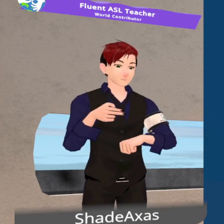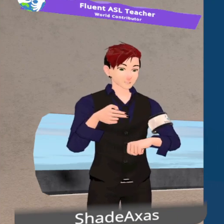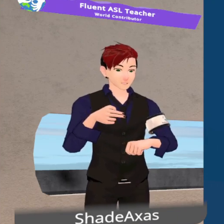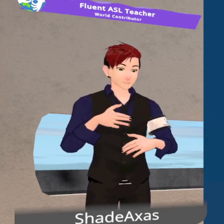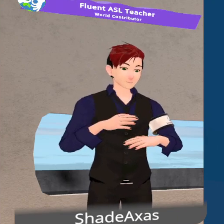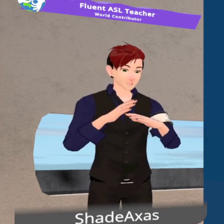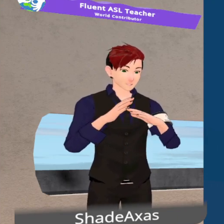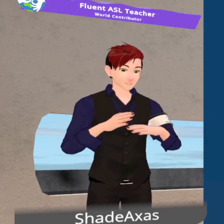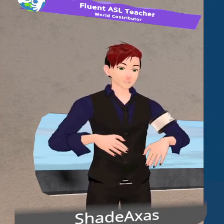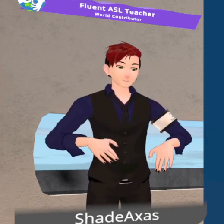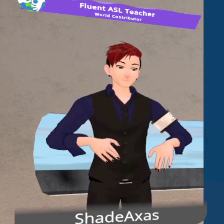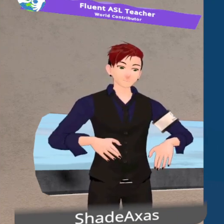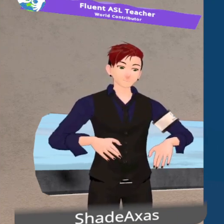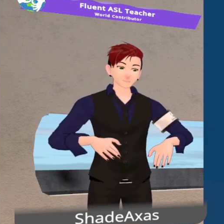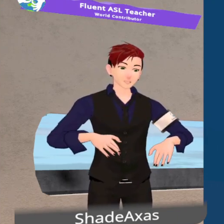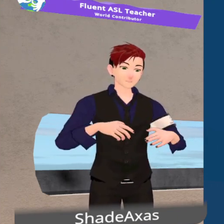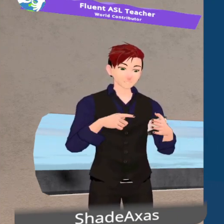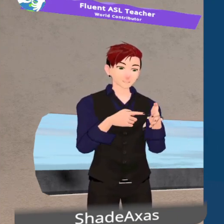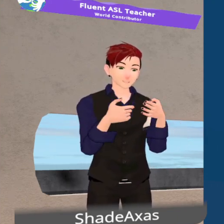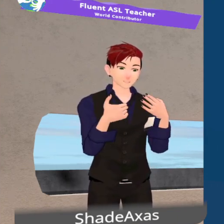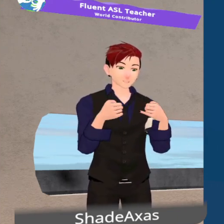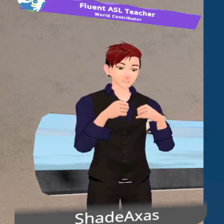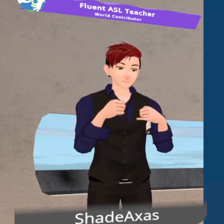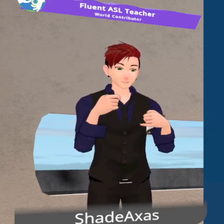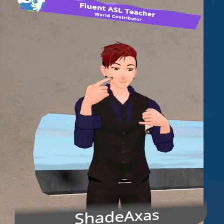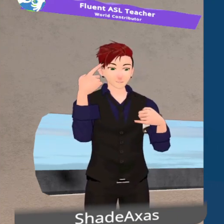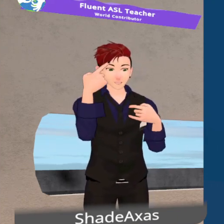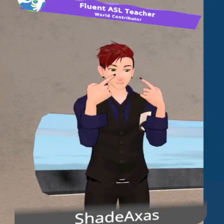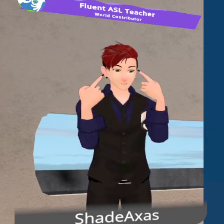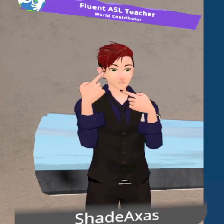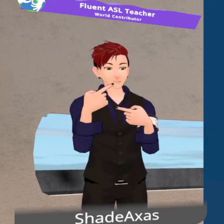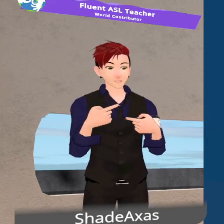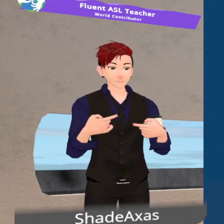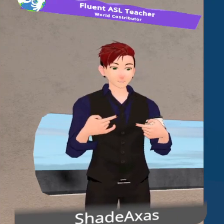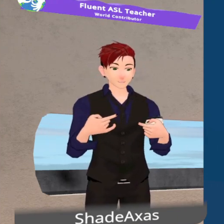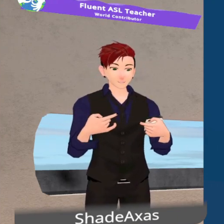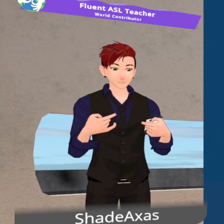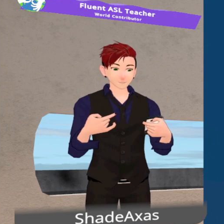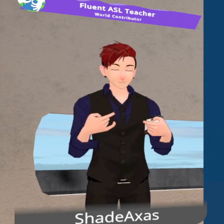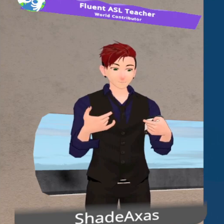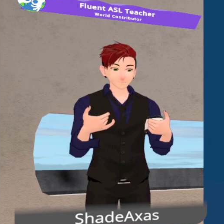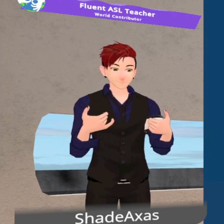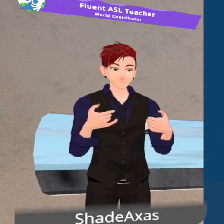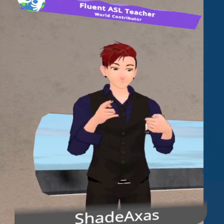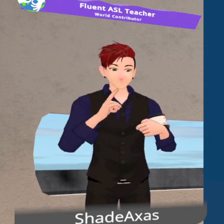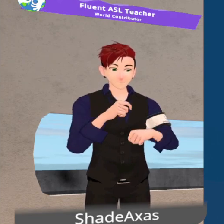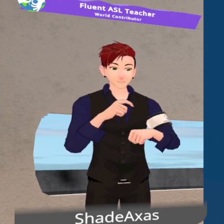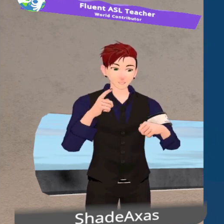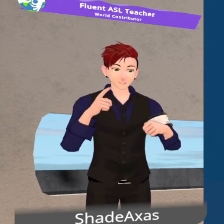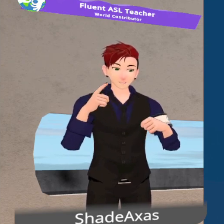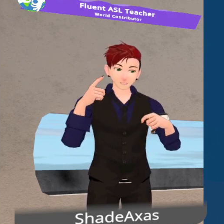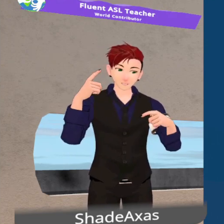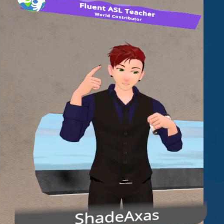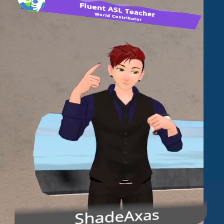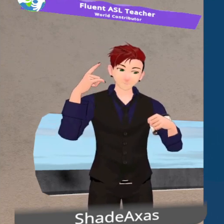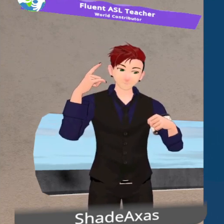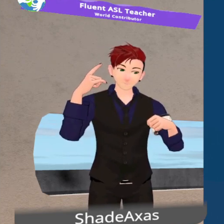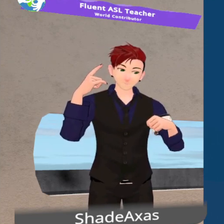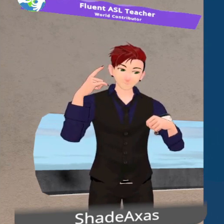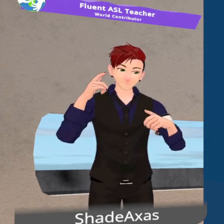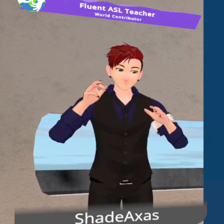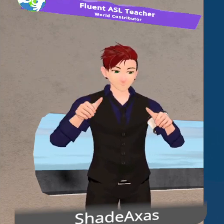a surmountable obstacle. It's just going to require a little more like forethought and actual like